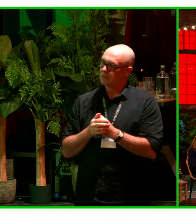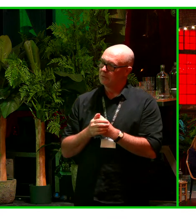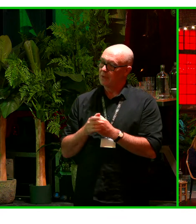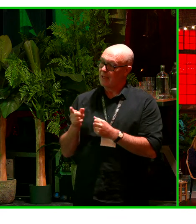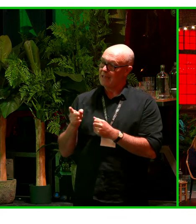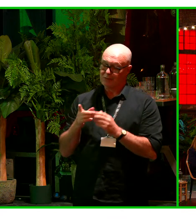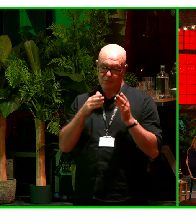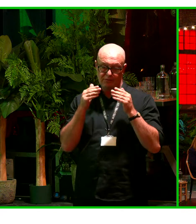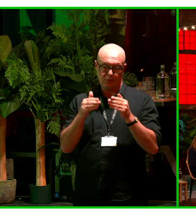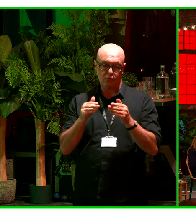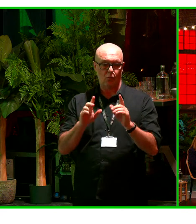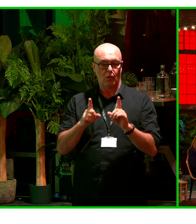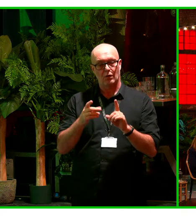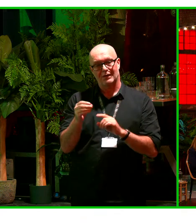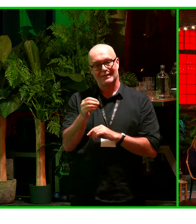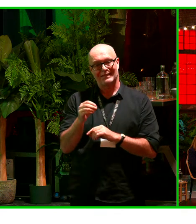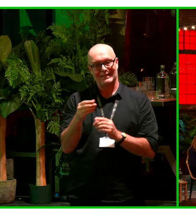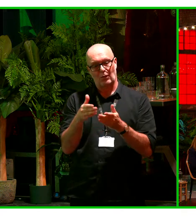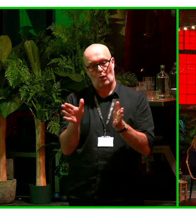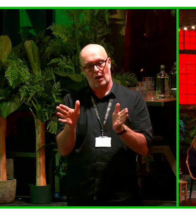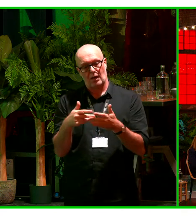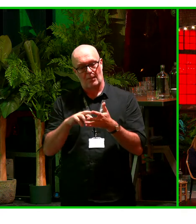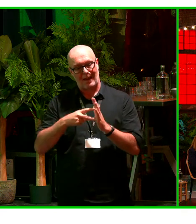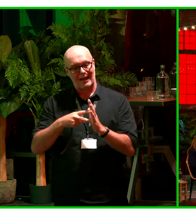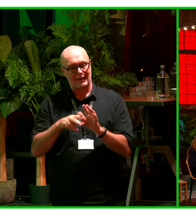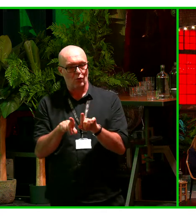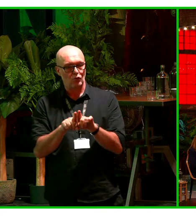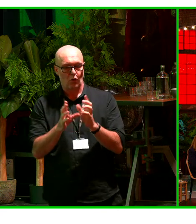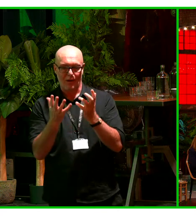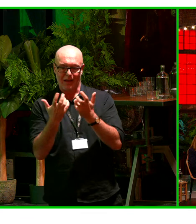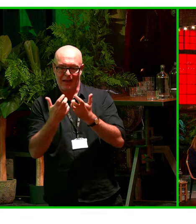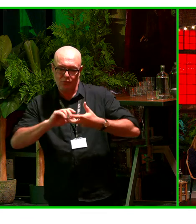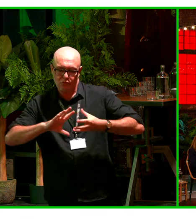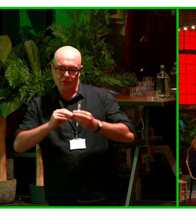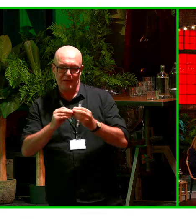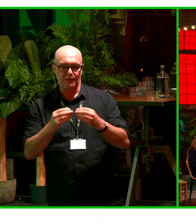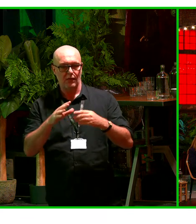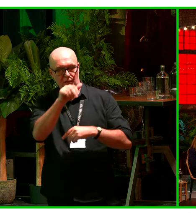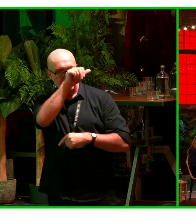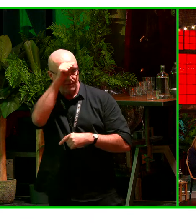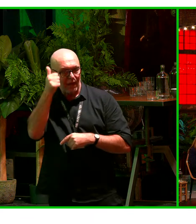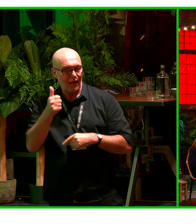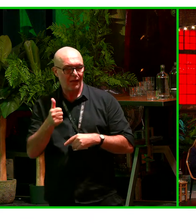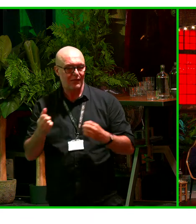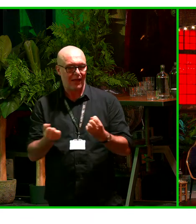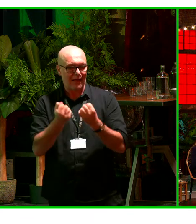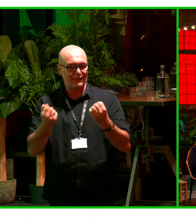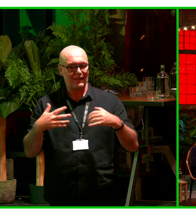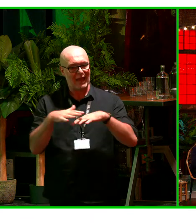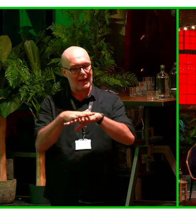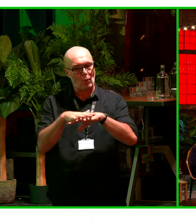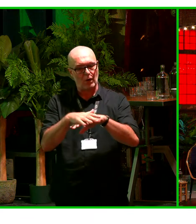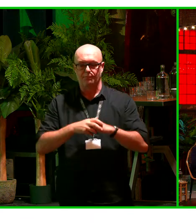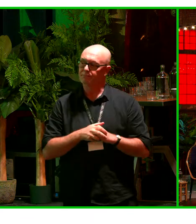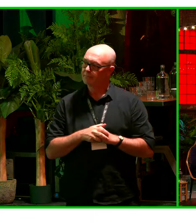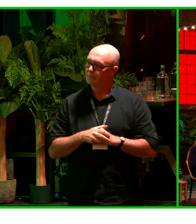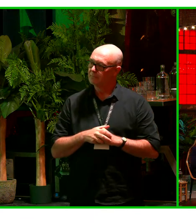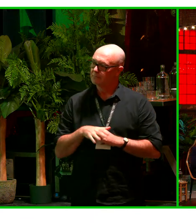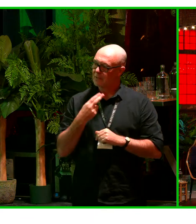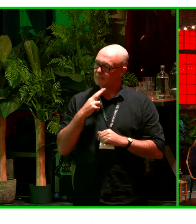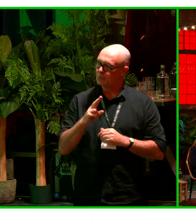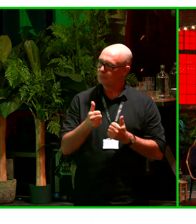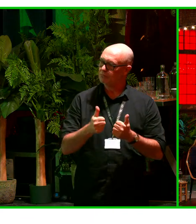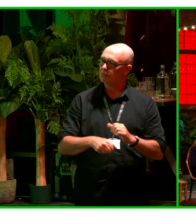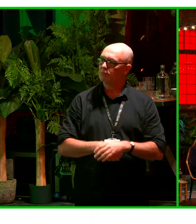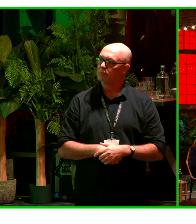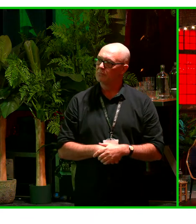planning and technology innovations to deliver smart energy networks. Okay, thank you. Good afternoon. So I think I'll start